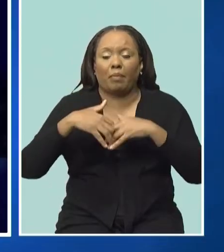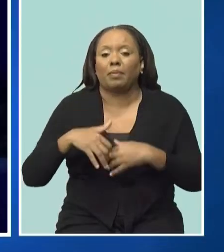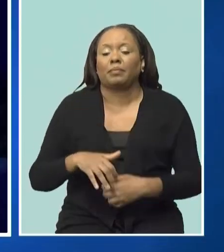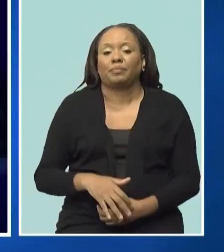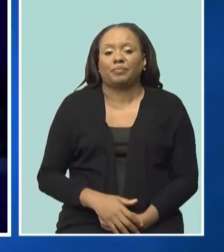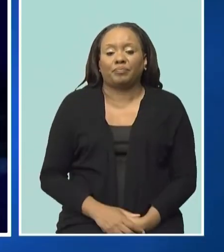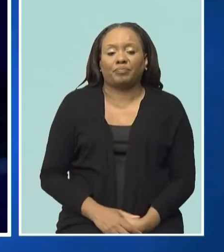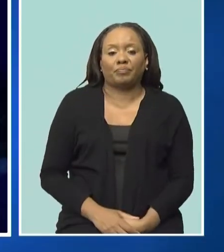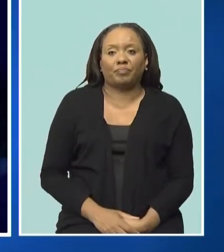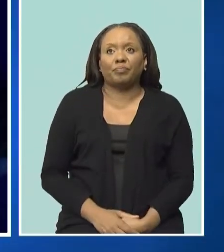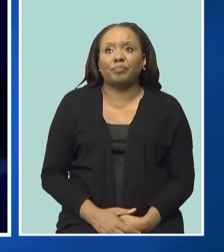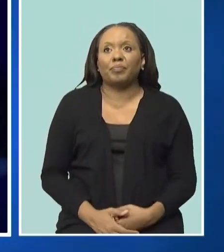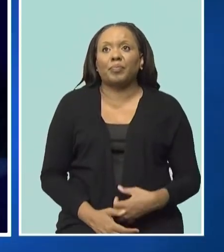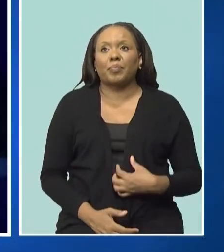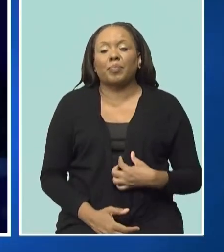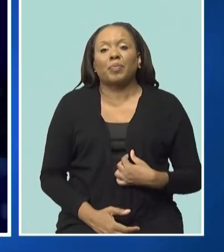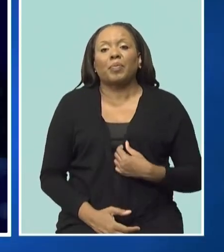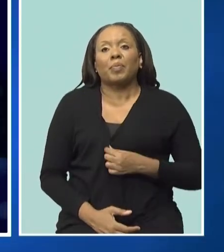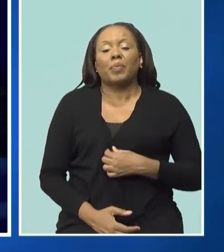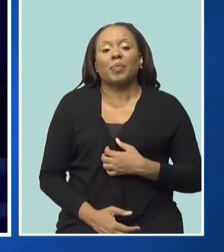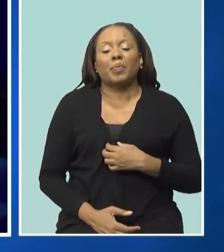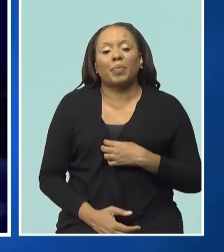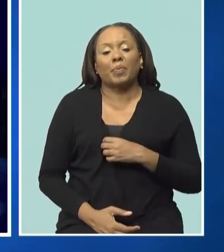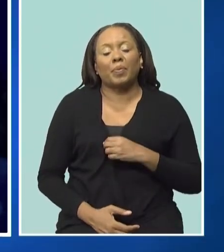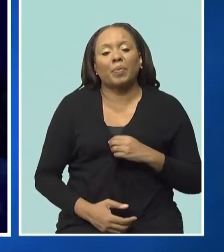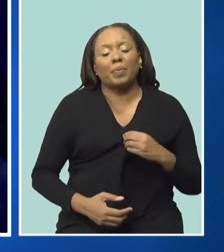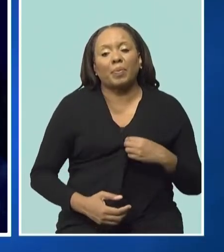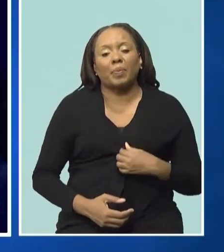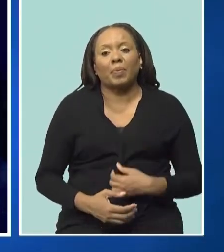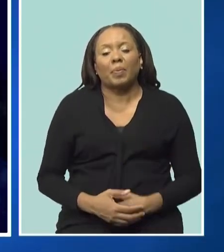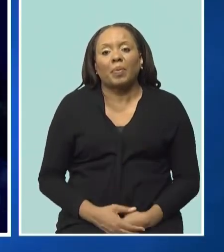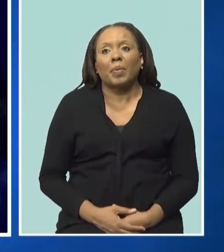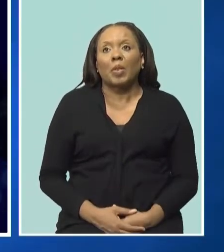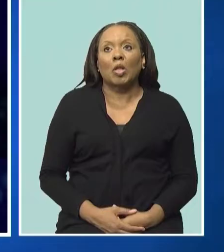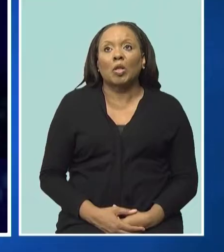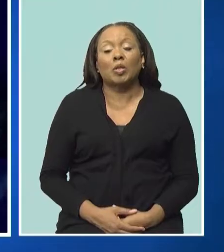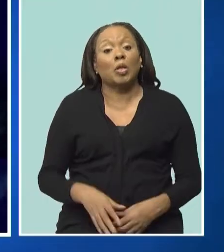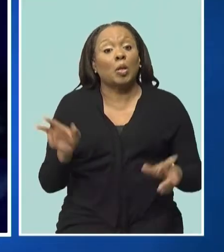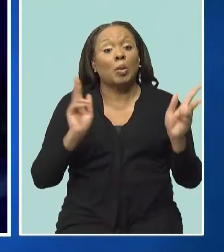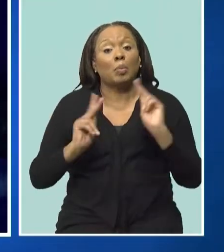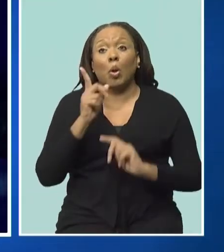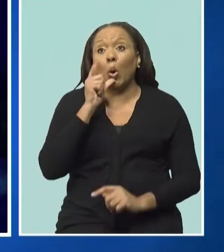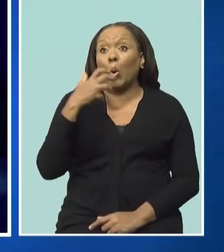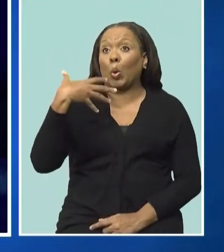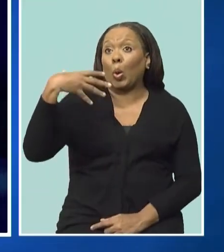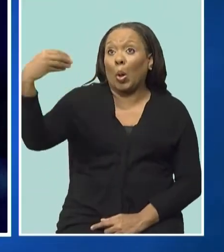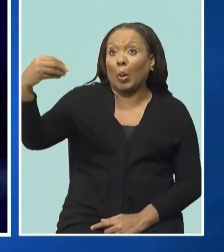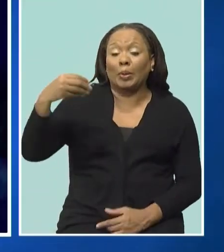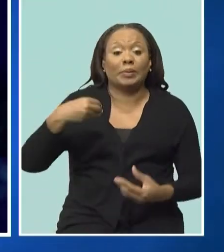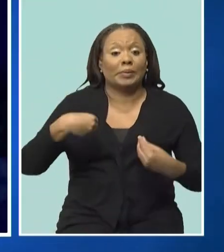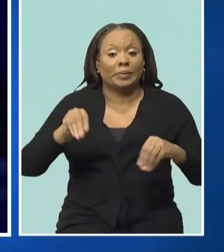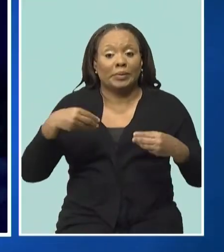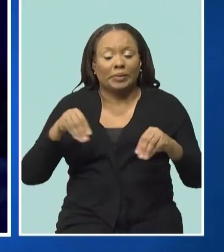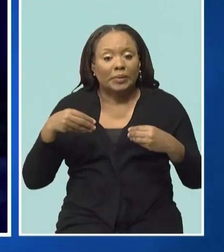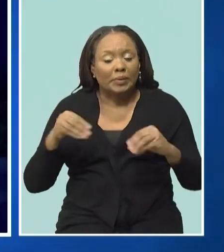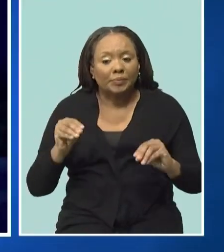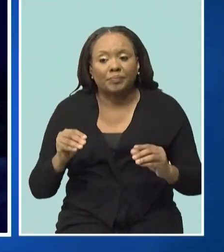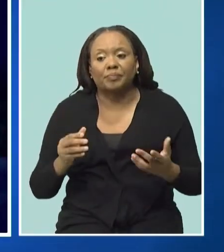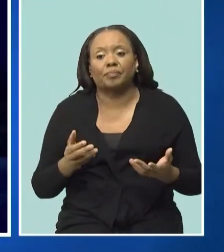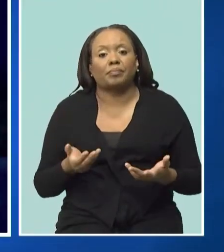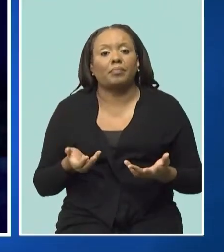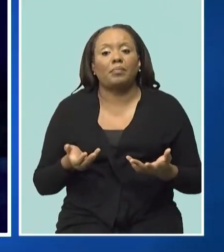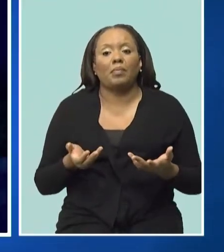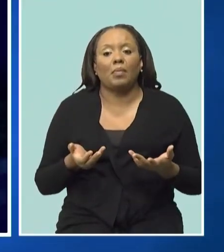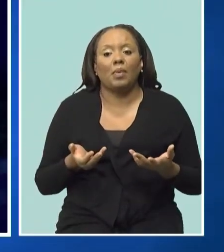what mobile, they're not accepting is that those who go out and sell, of course, are well able to pay the charges because we're